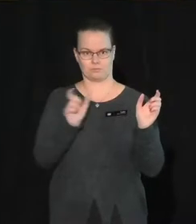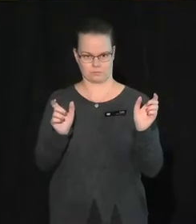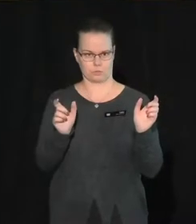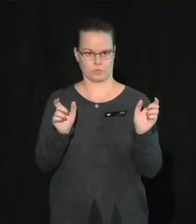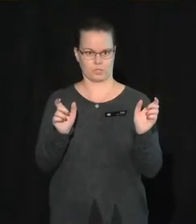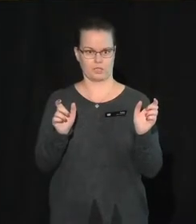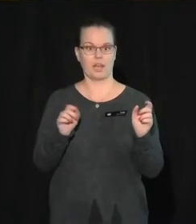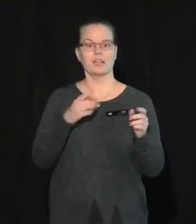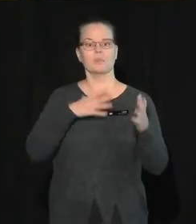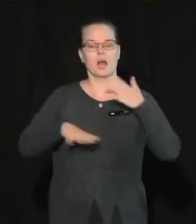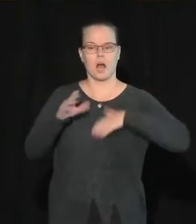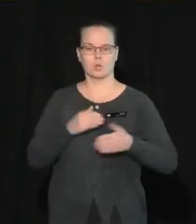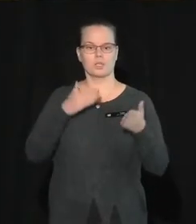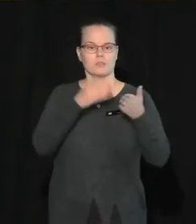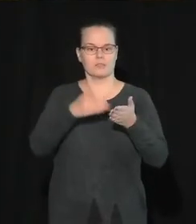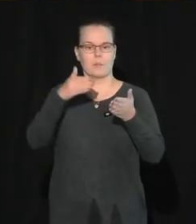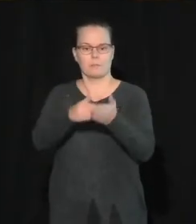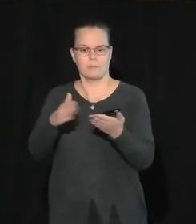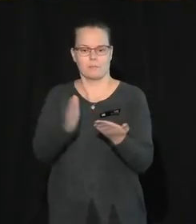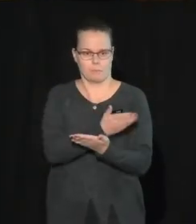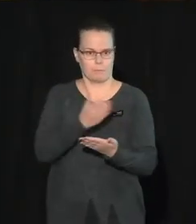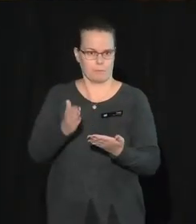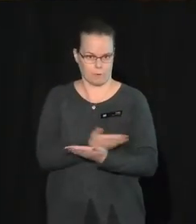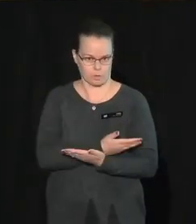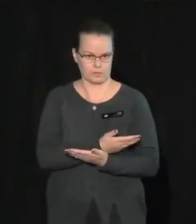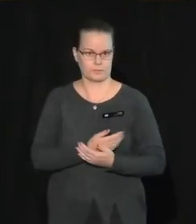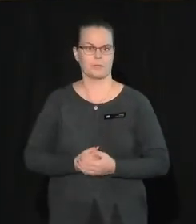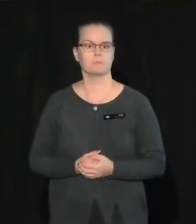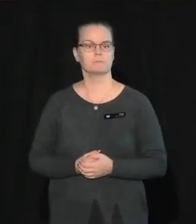dismantle those barriers. And in fact,